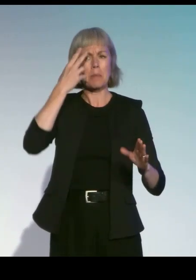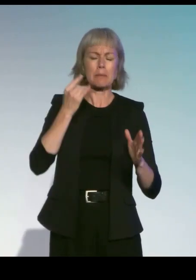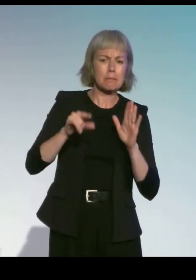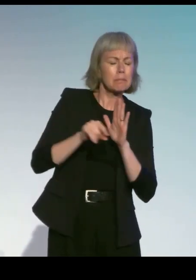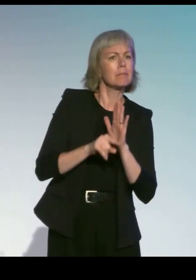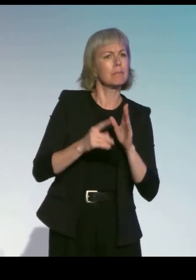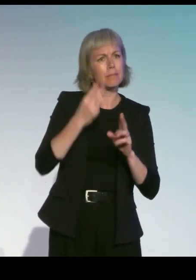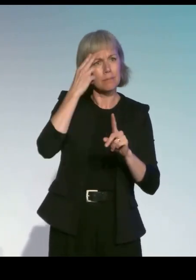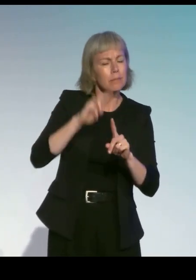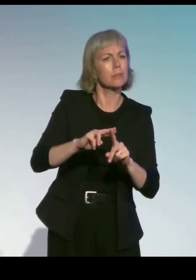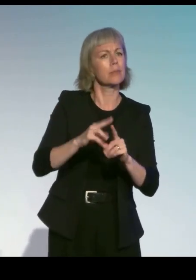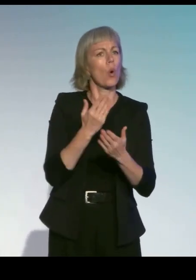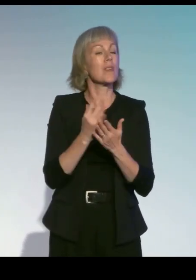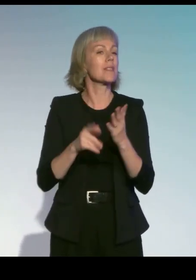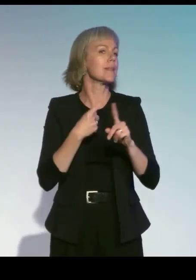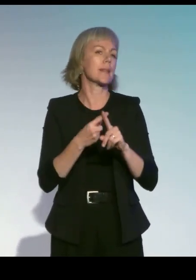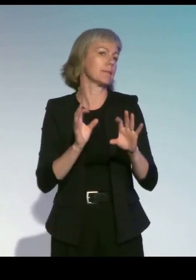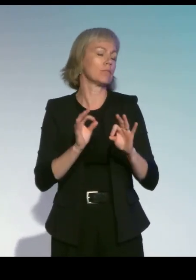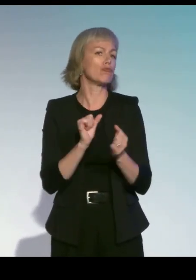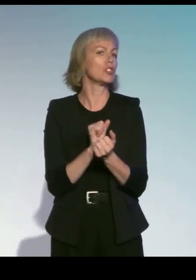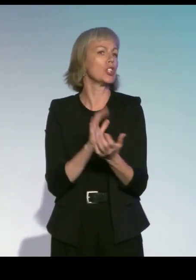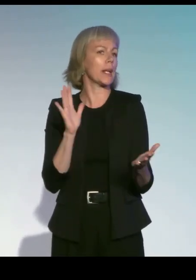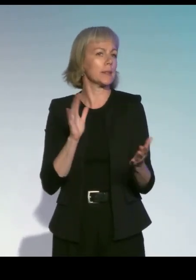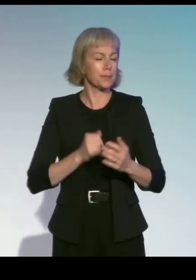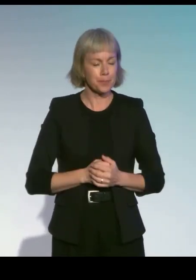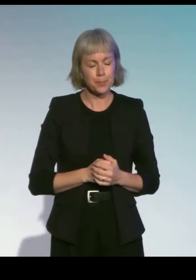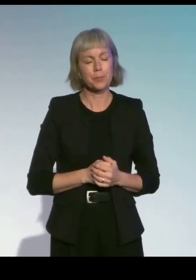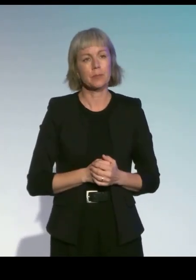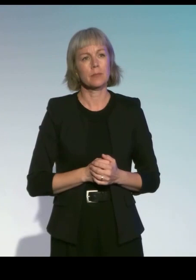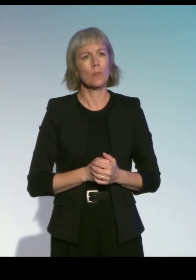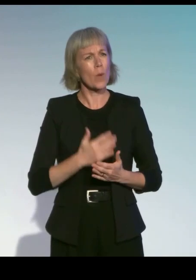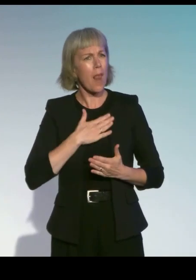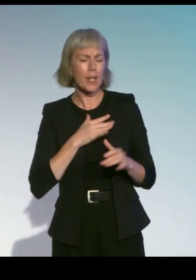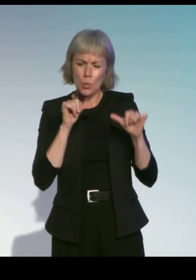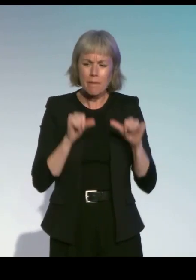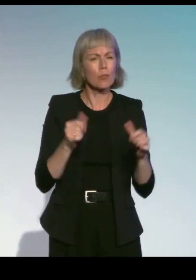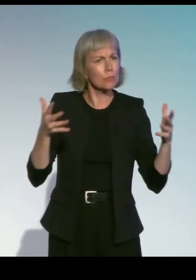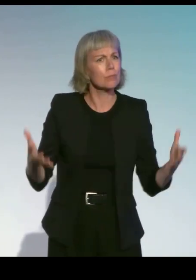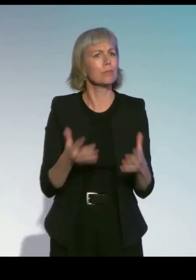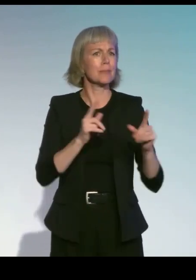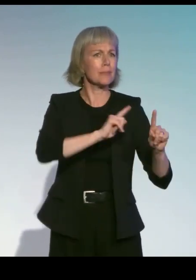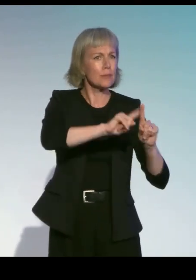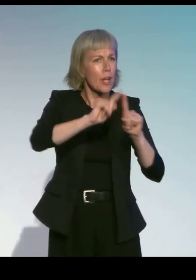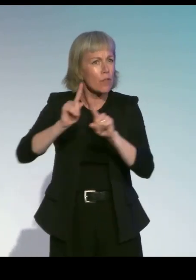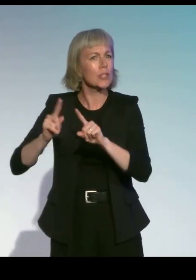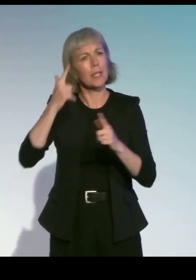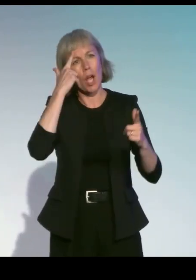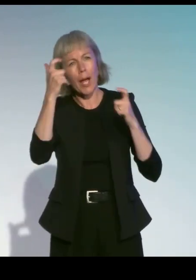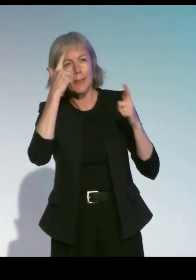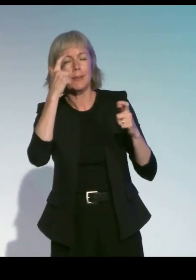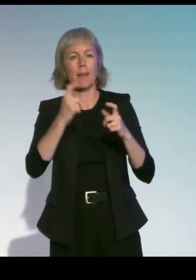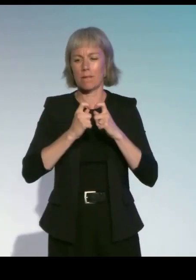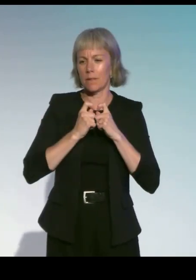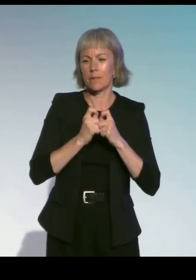these platforms' approaches to sex and want to affirm a diversity of practices, desires, activities, identities, to